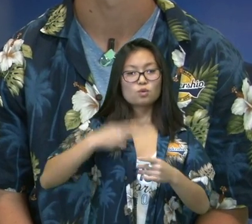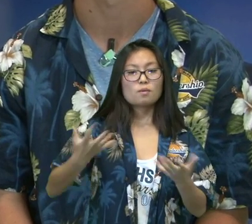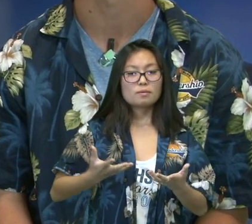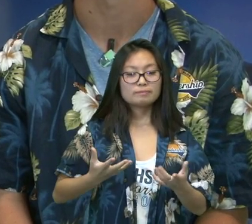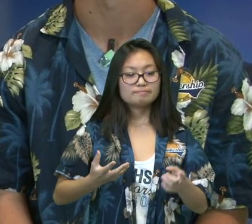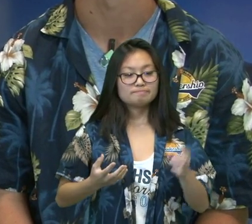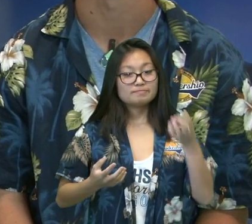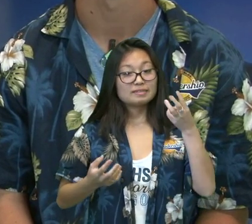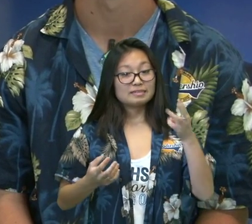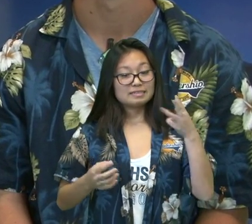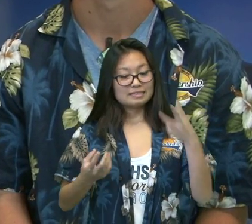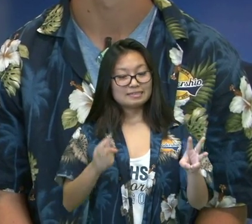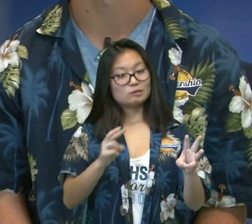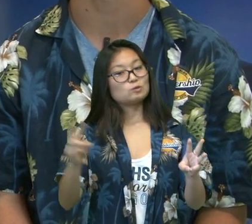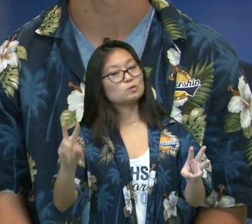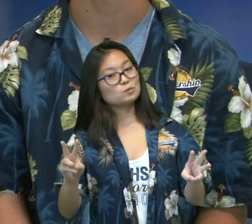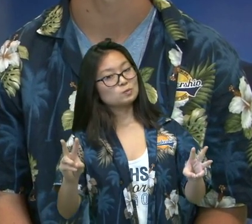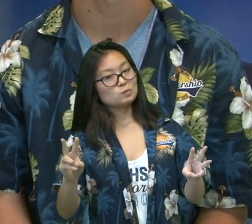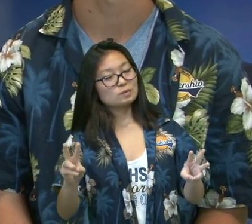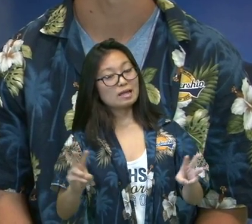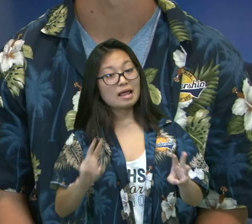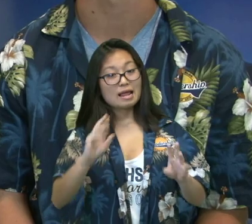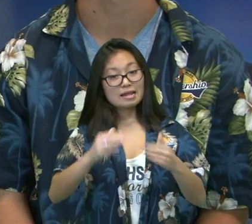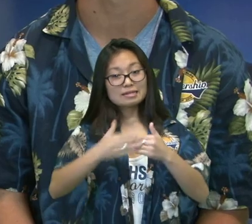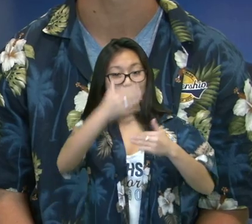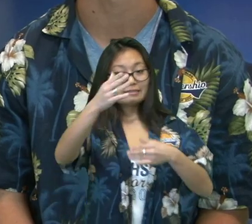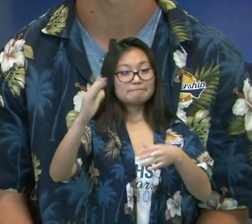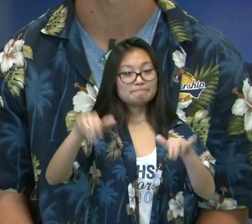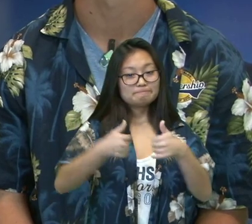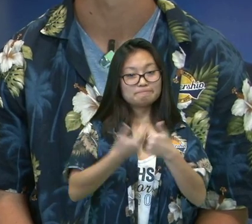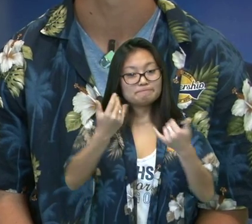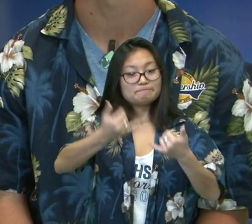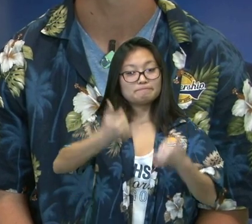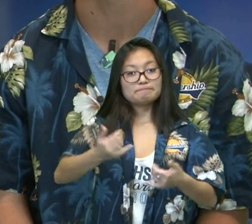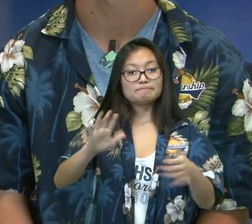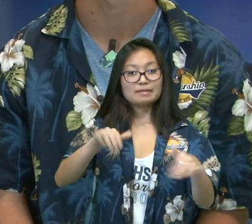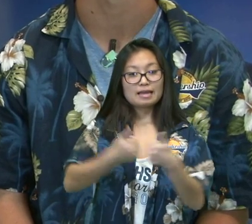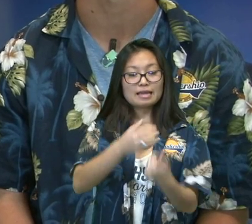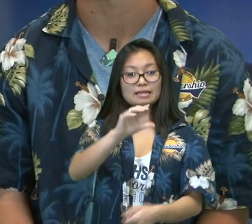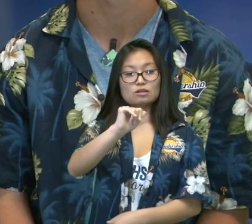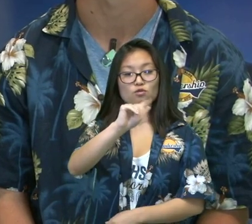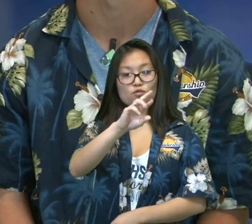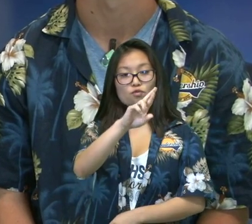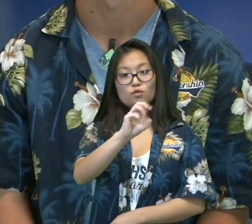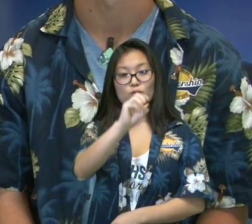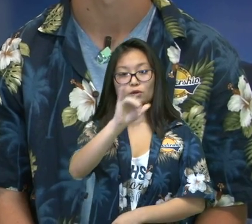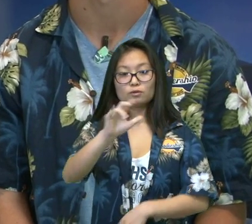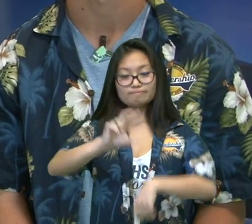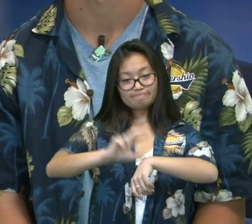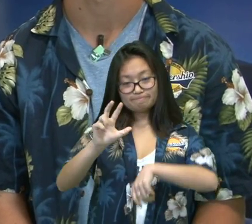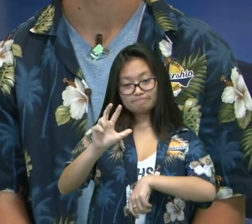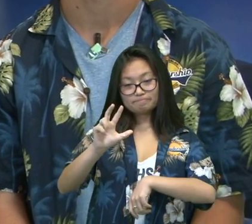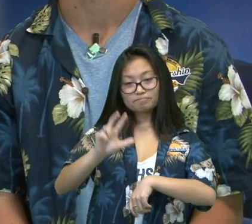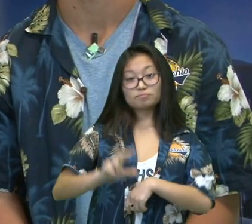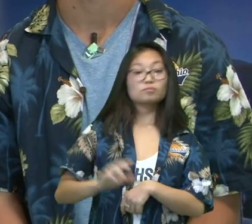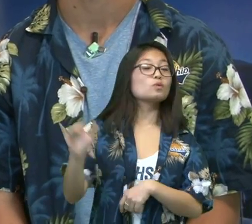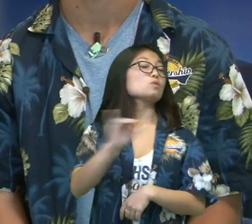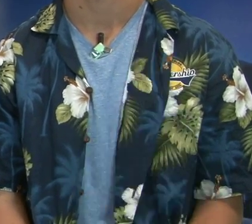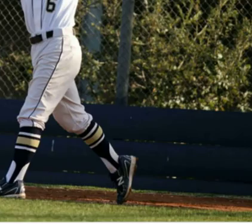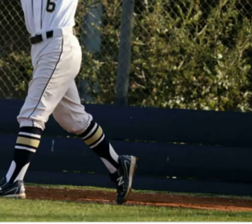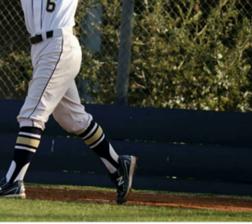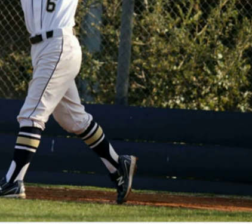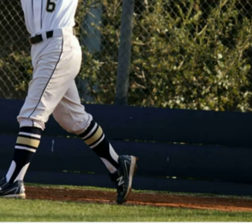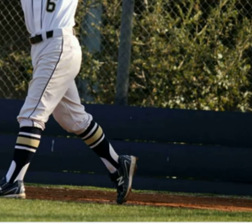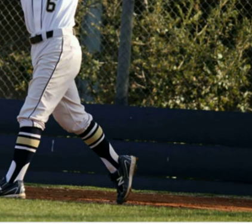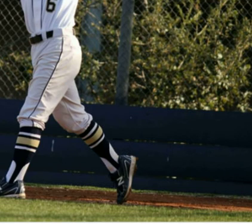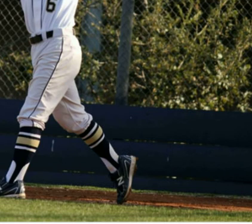score of 16-2. Their next match is today on our courts against Aurora Grande, beginning at 3. Our baseball team also on